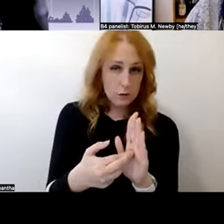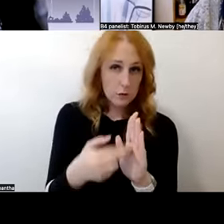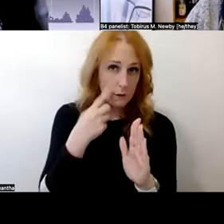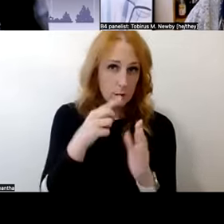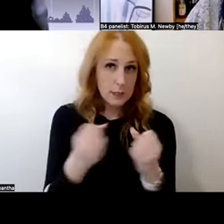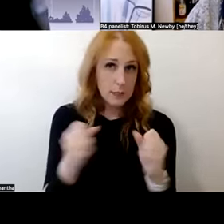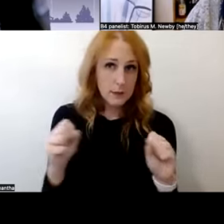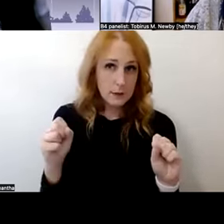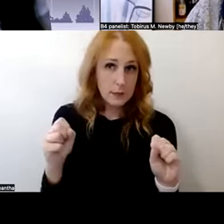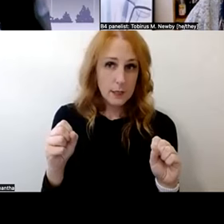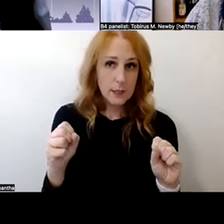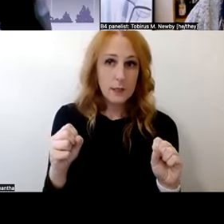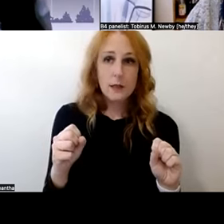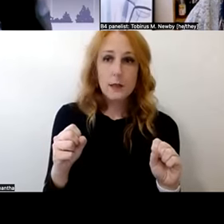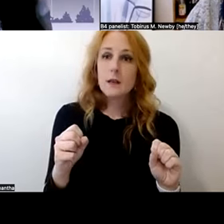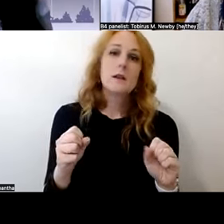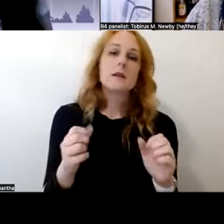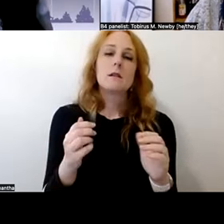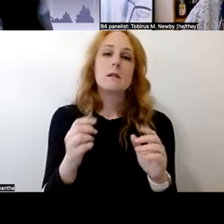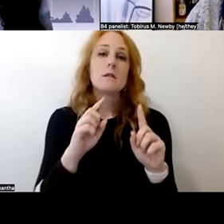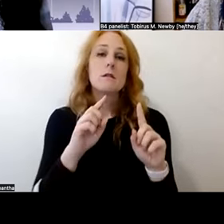don't think we know. I think there's a lot of